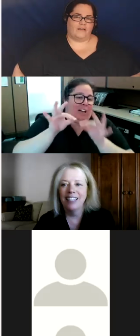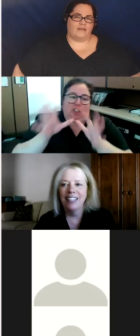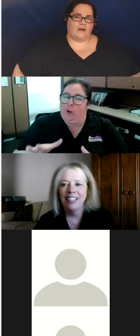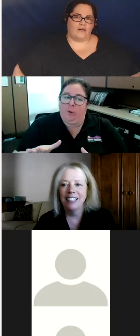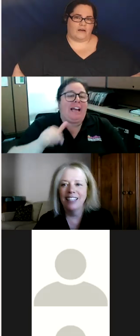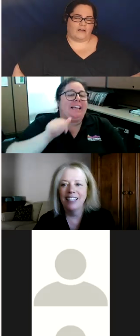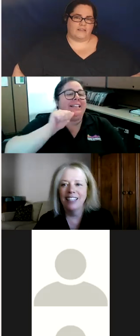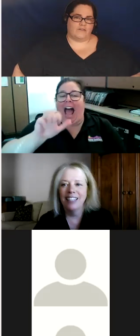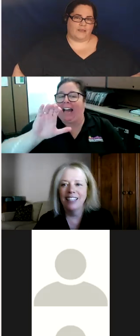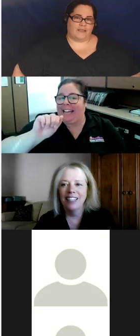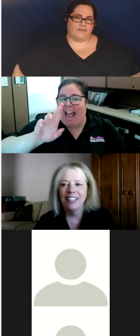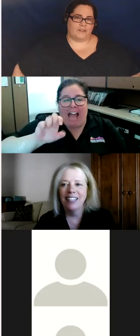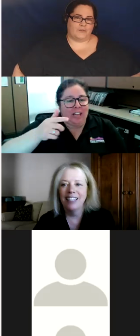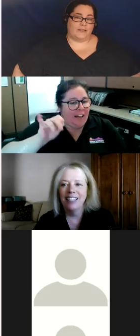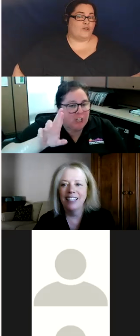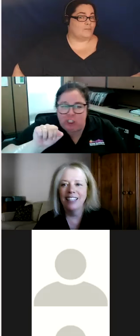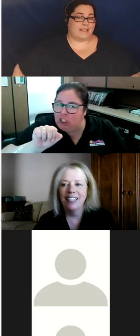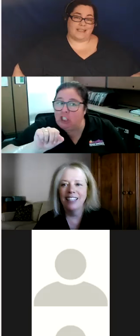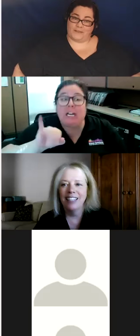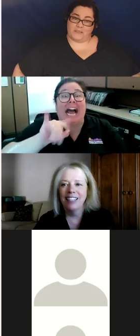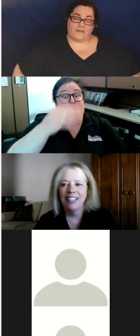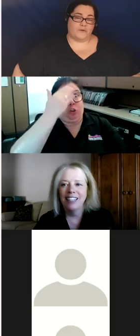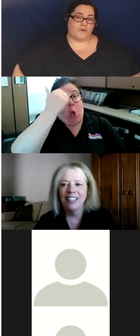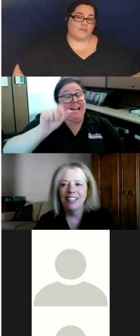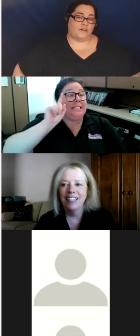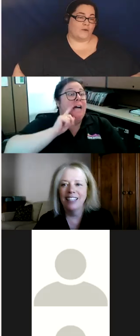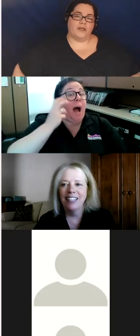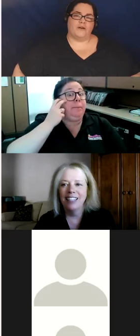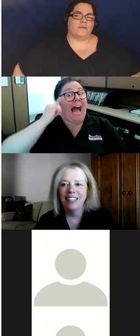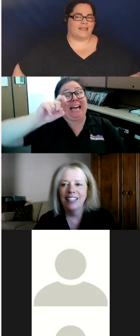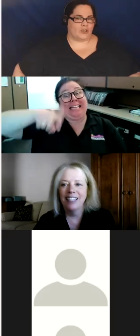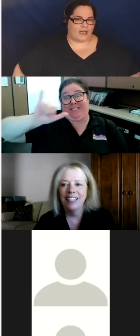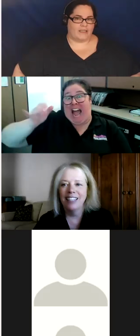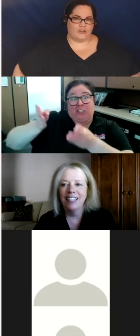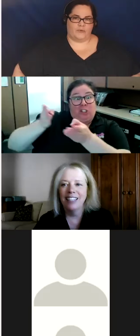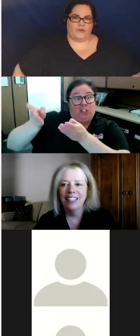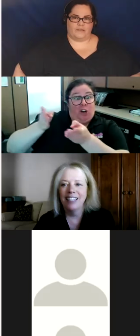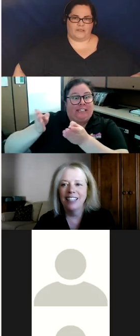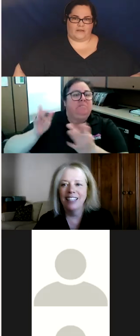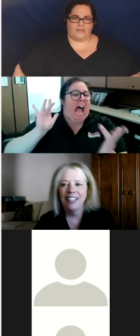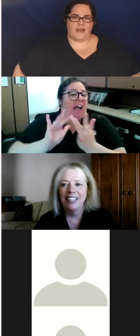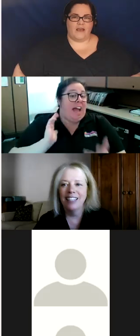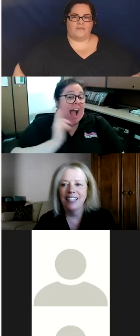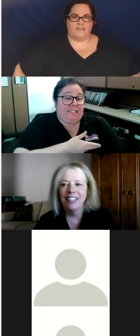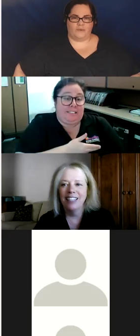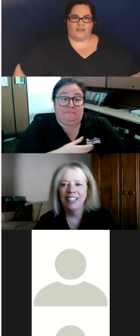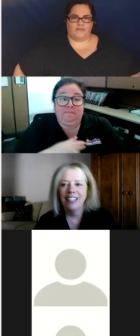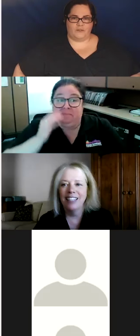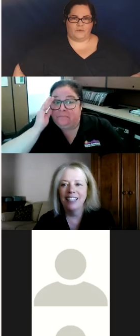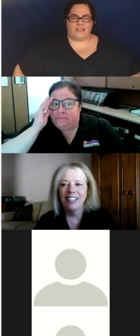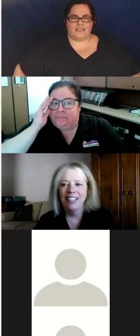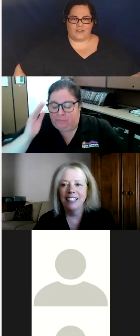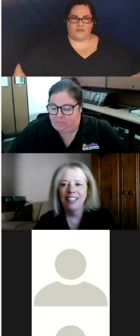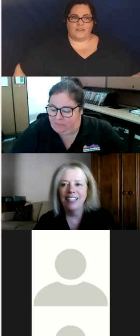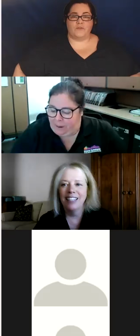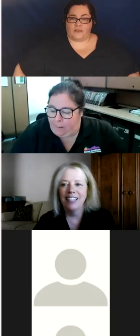a deafblind individual. They could be deaf themselves or hard of hearing or hearing, but they are not an interpreter themselves. If a deafblind individual